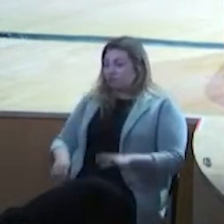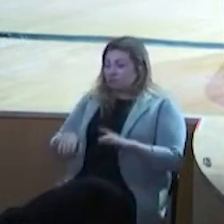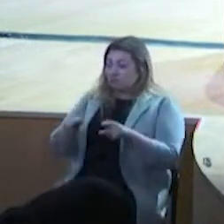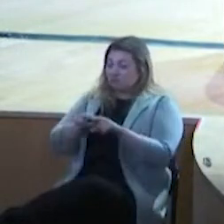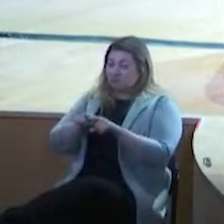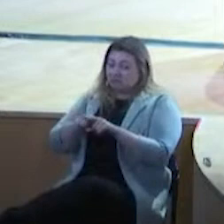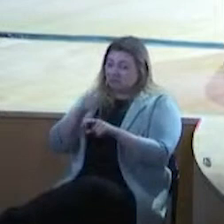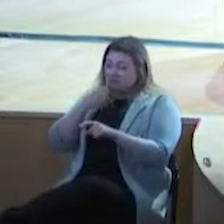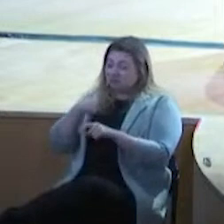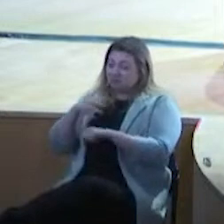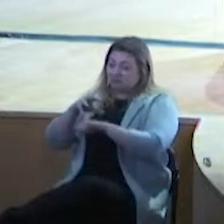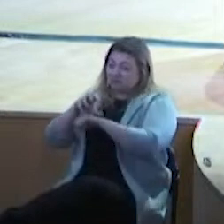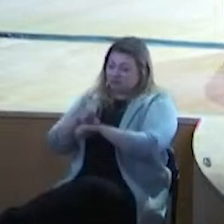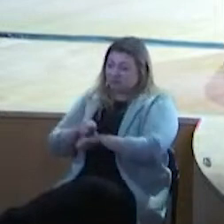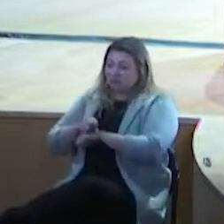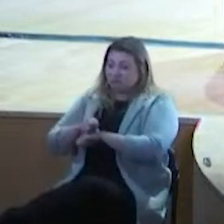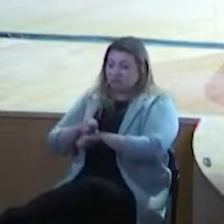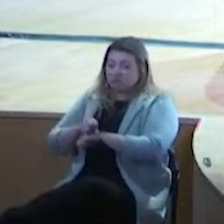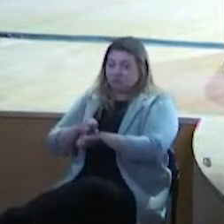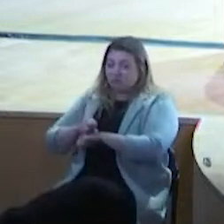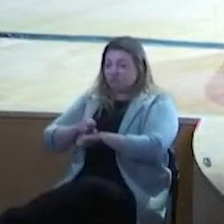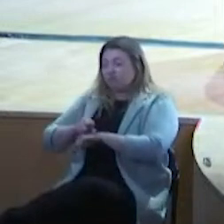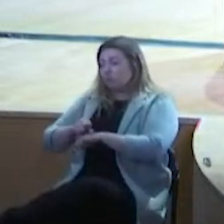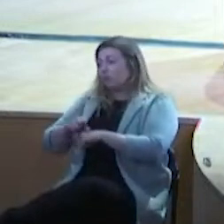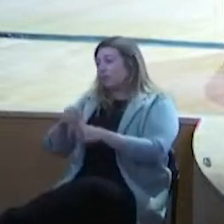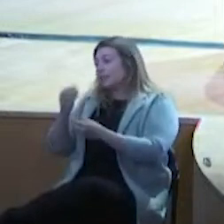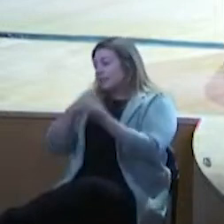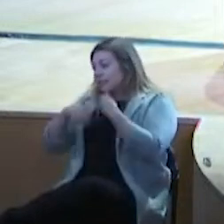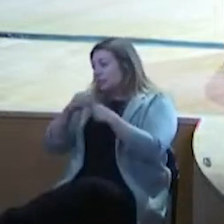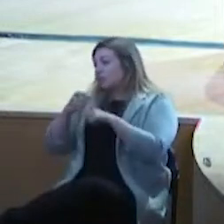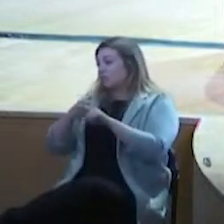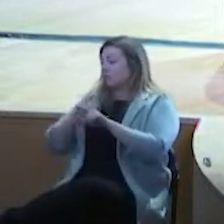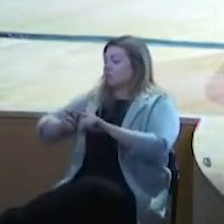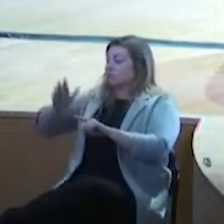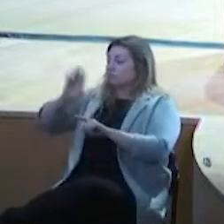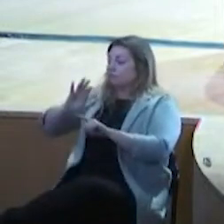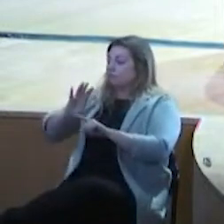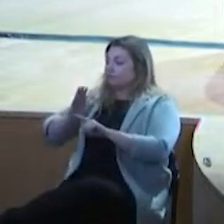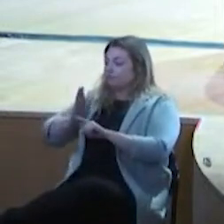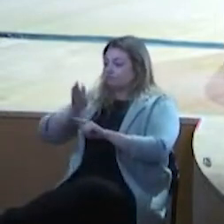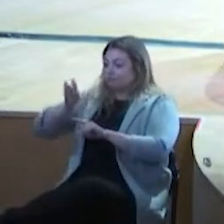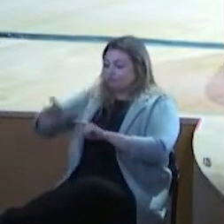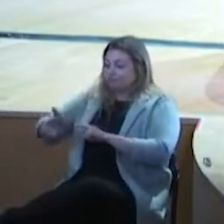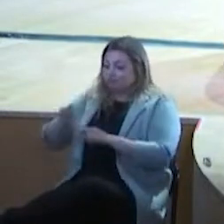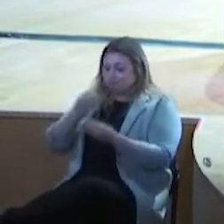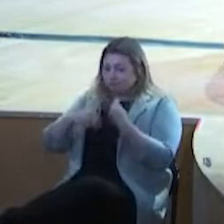to the traditional diet from ancestor to future generation.